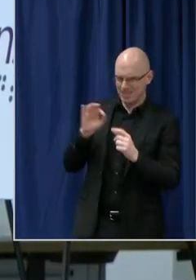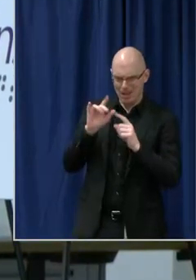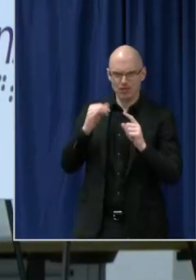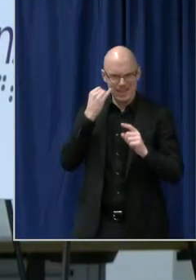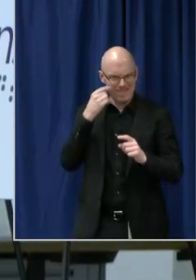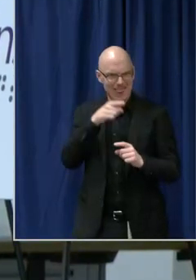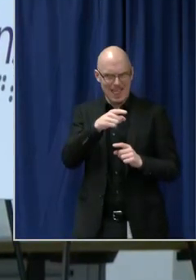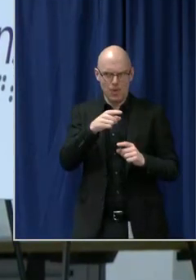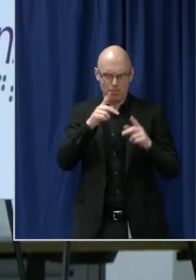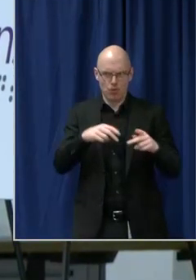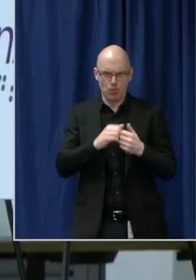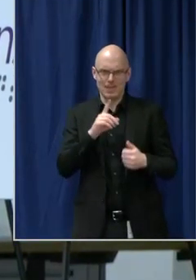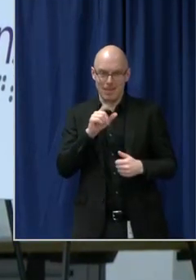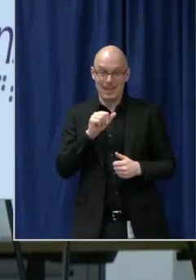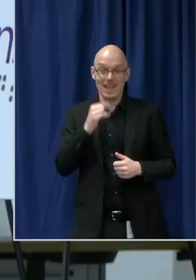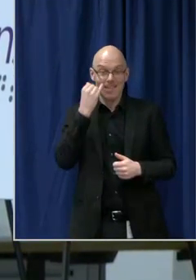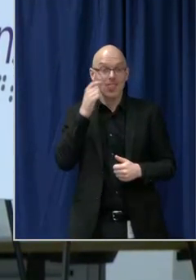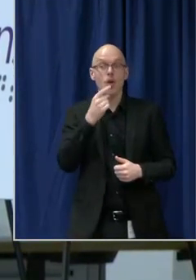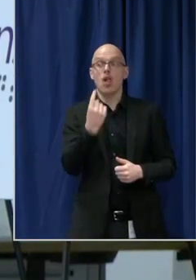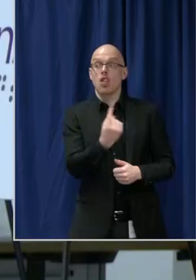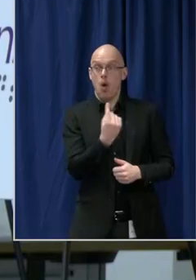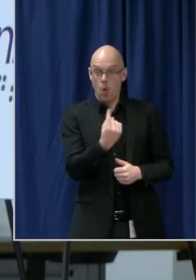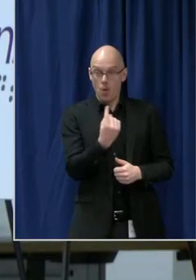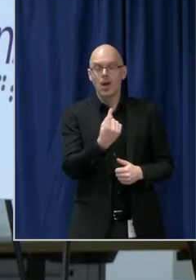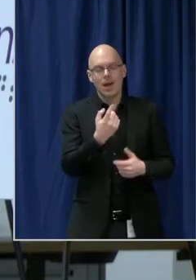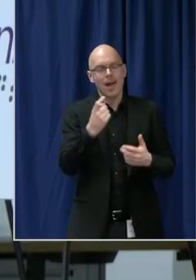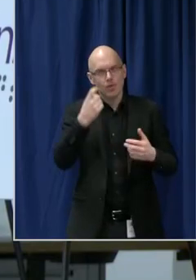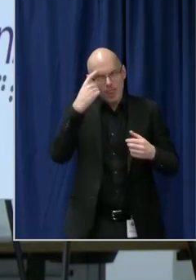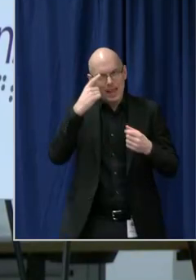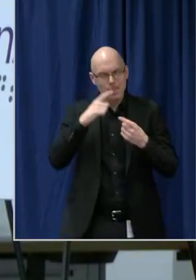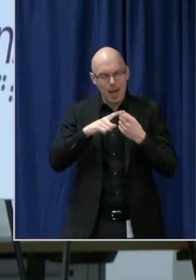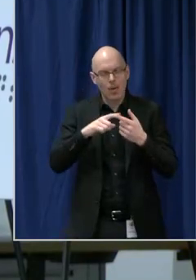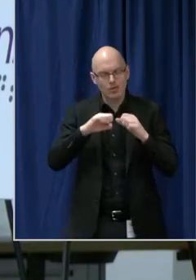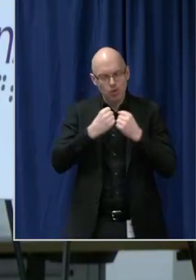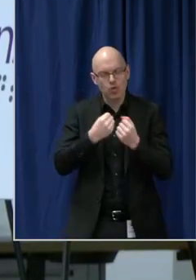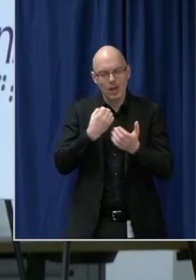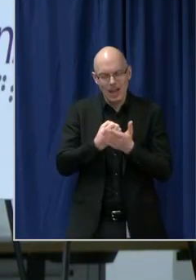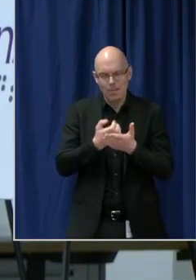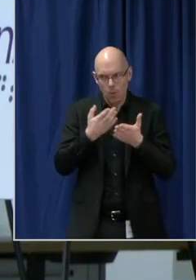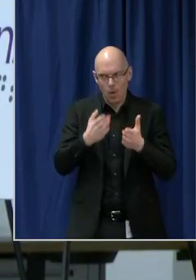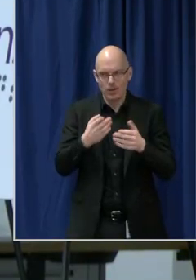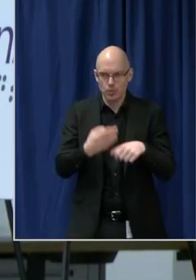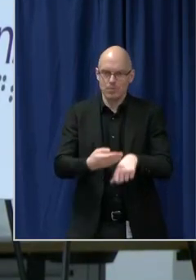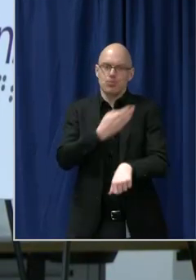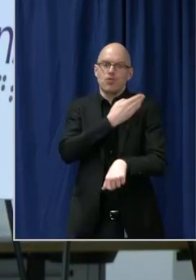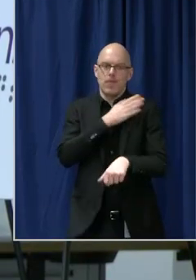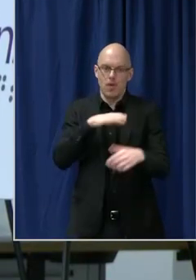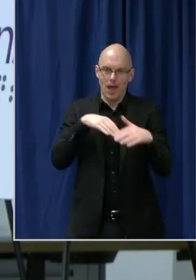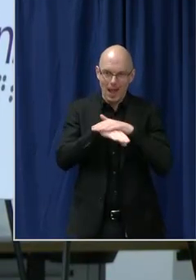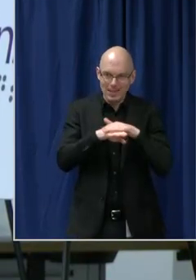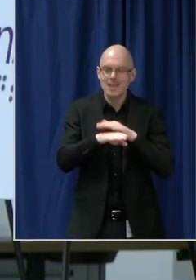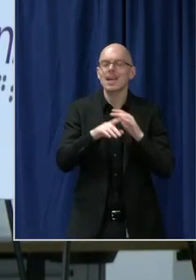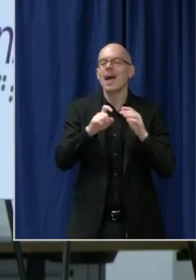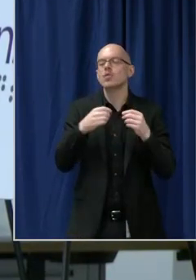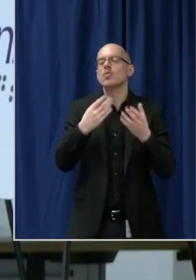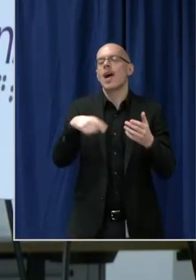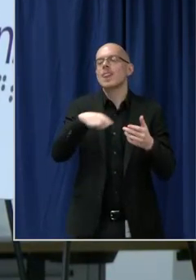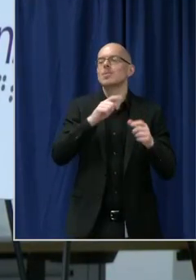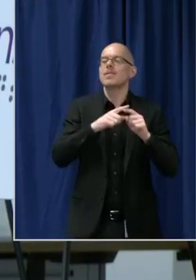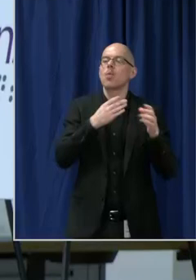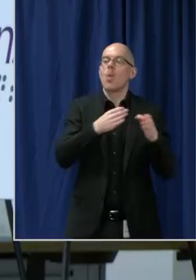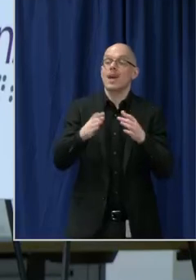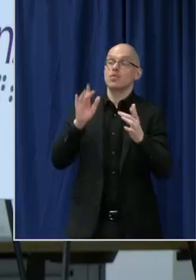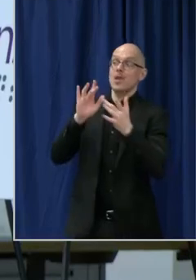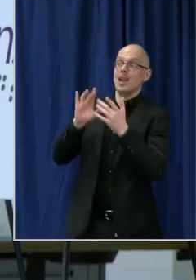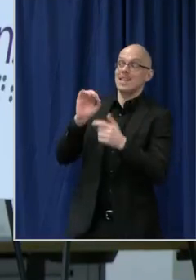by themselves, it's also a socioeconomic way to increase access by enabling different routes than